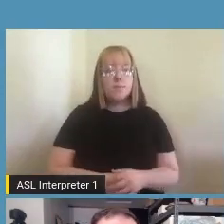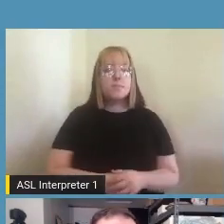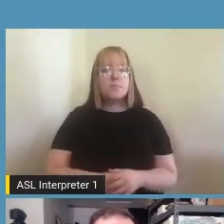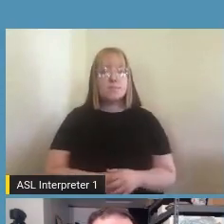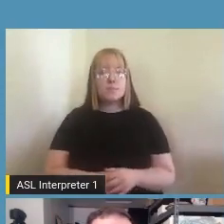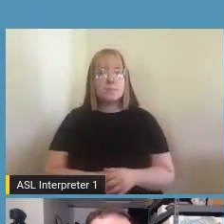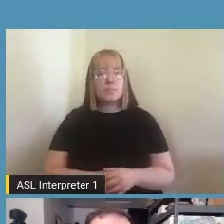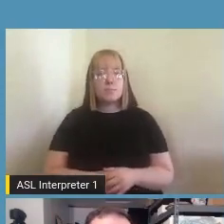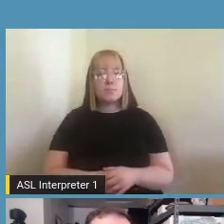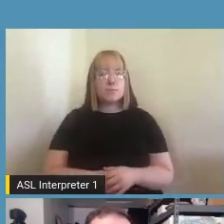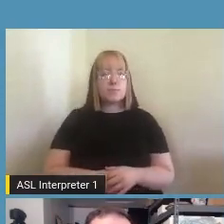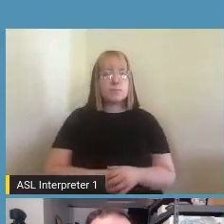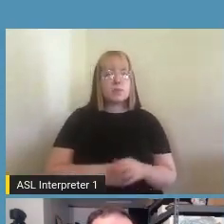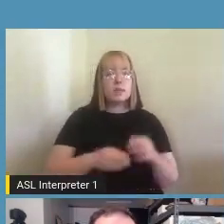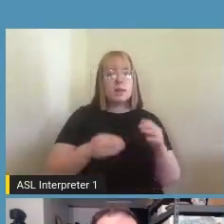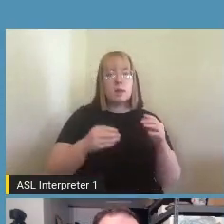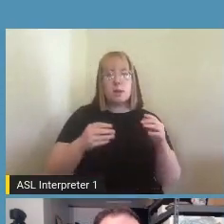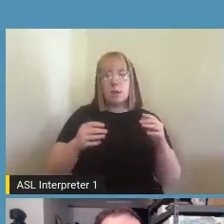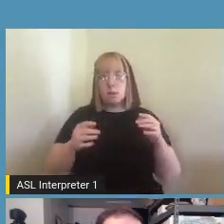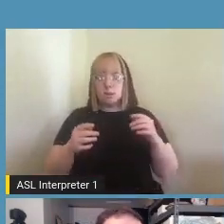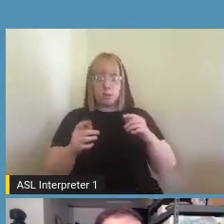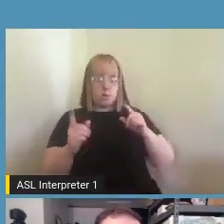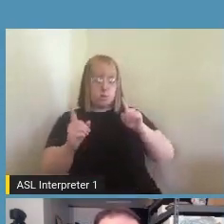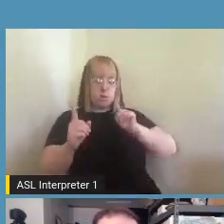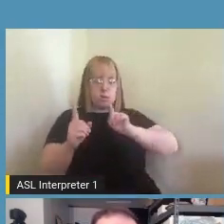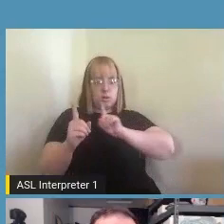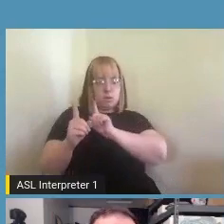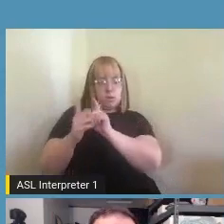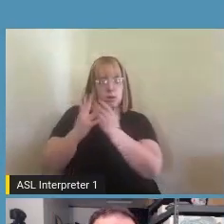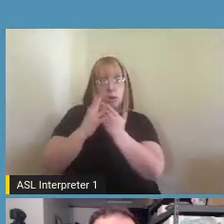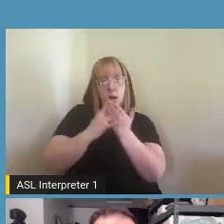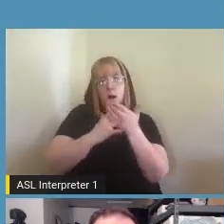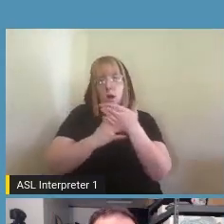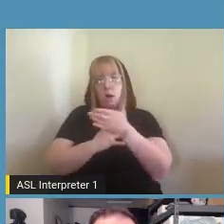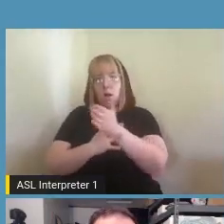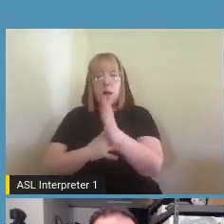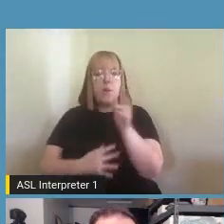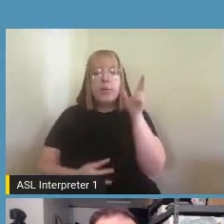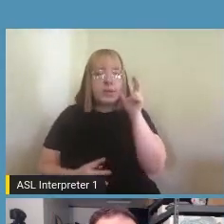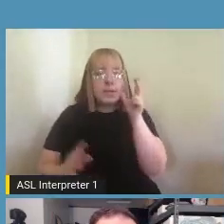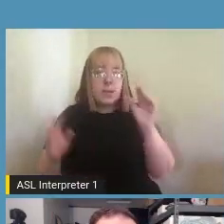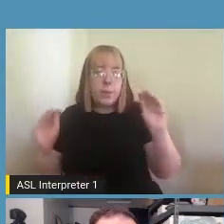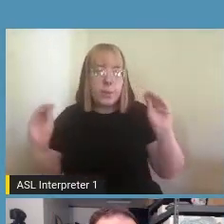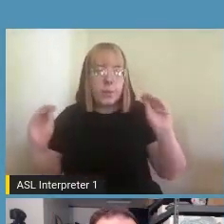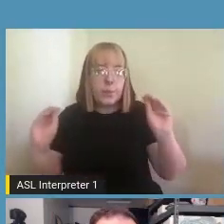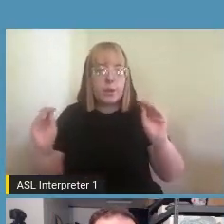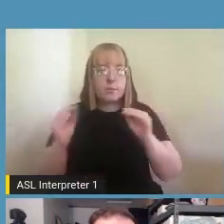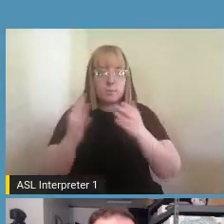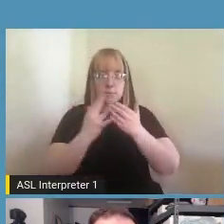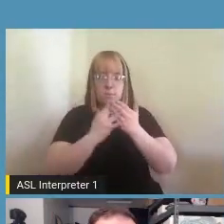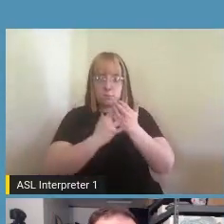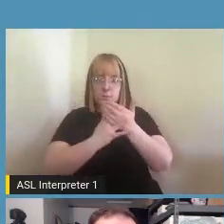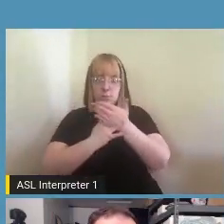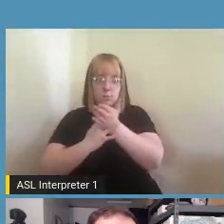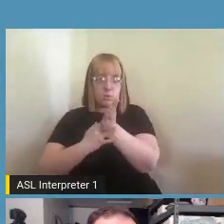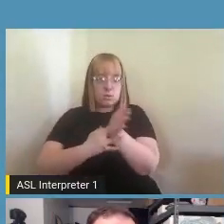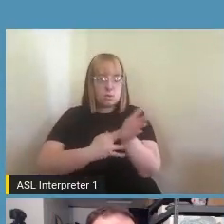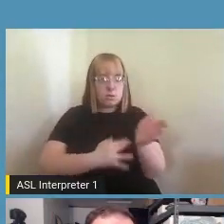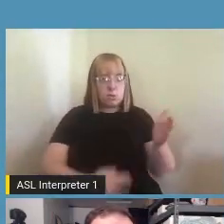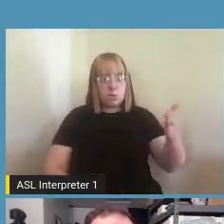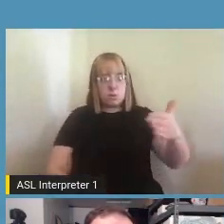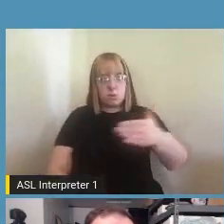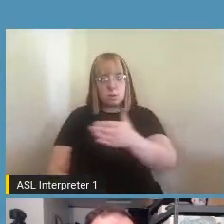came through those 2 camera guys, I don't have any audio playing because I wasn't sure if I would have Charlie Smart's permission to